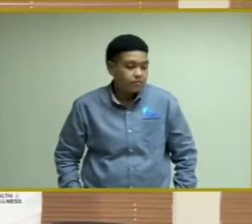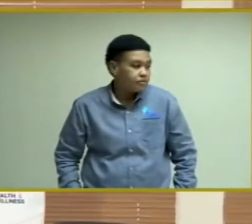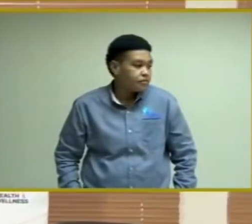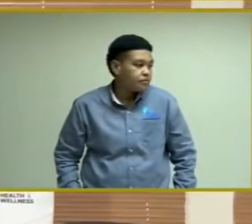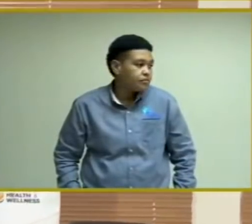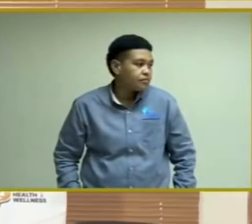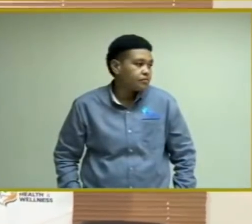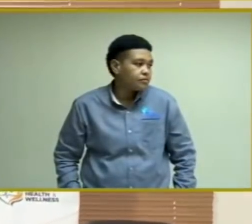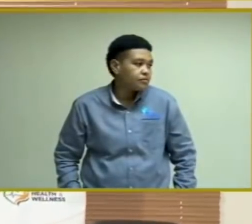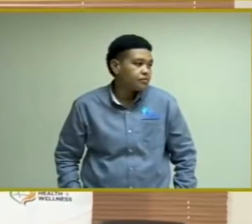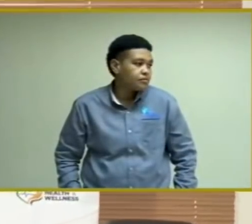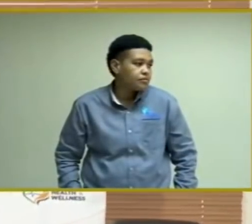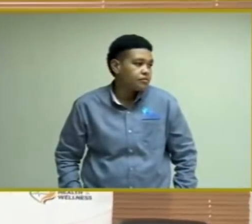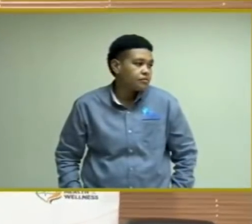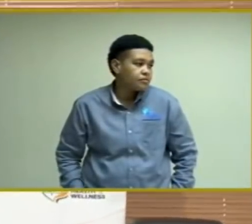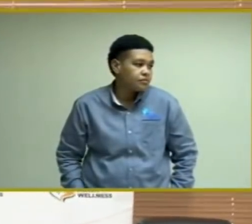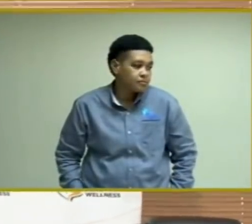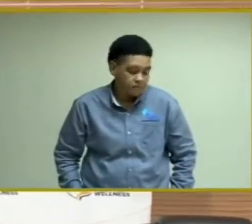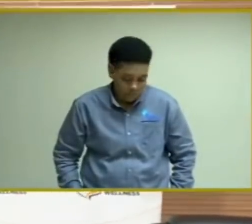The issue of the